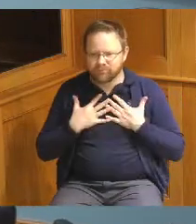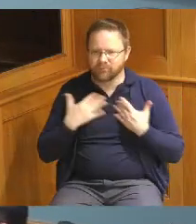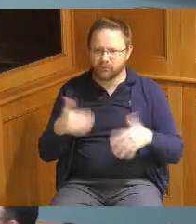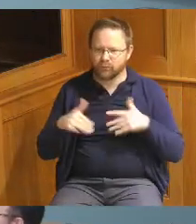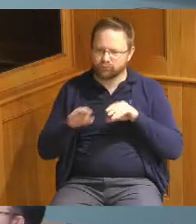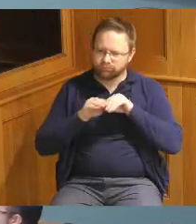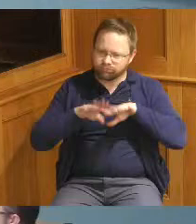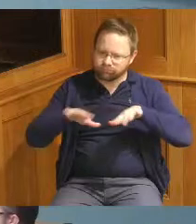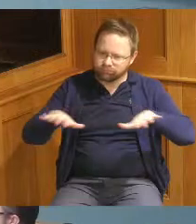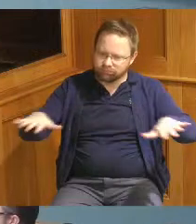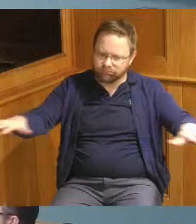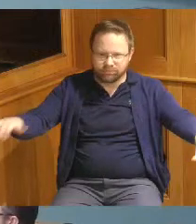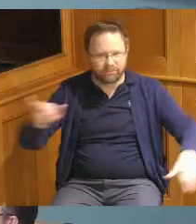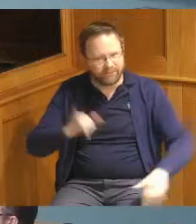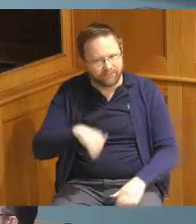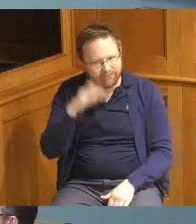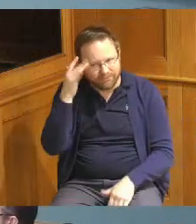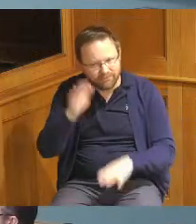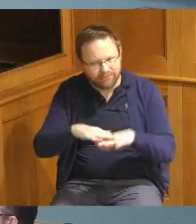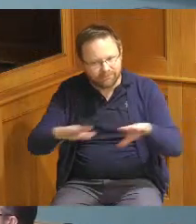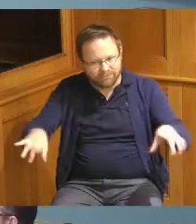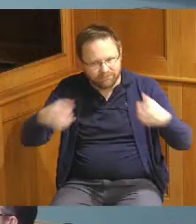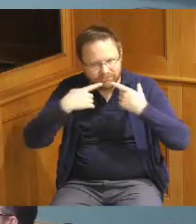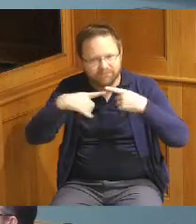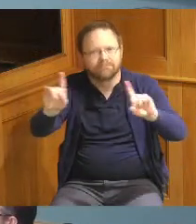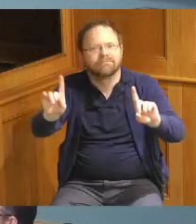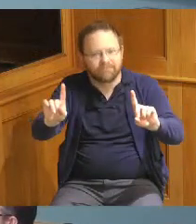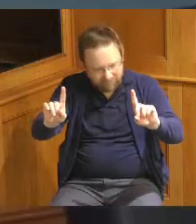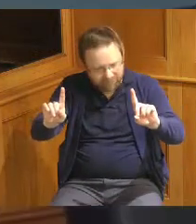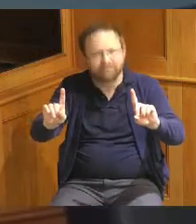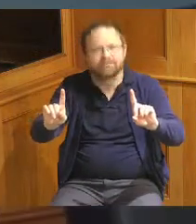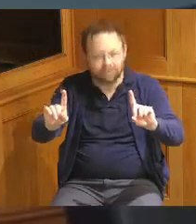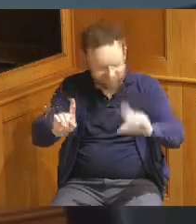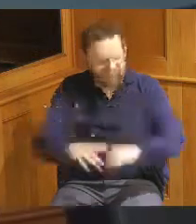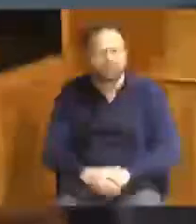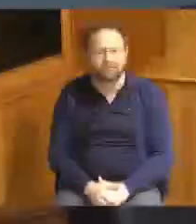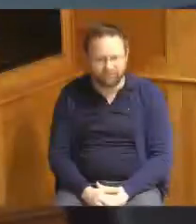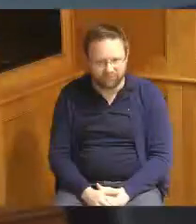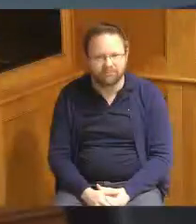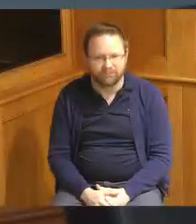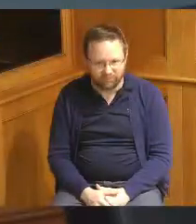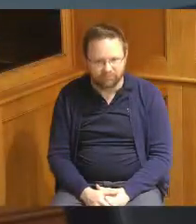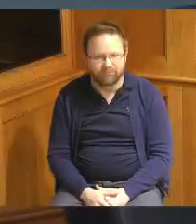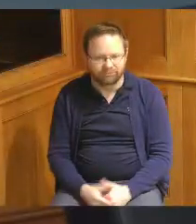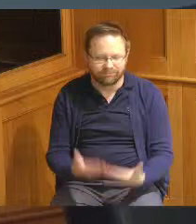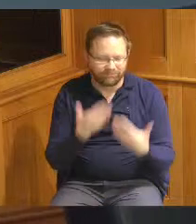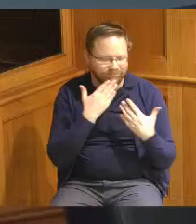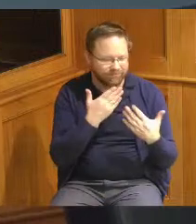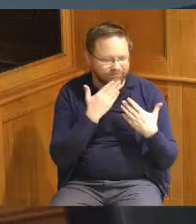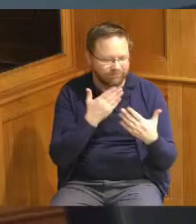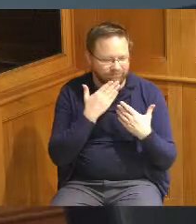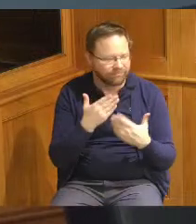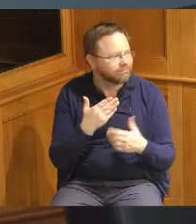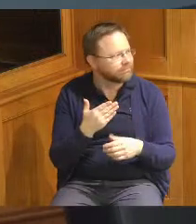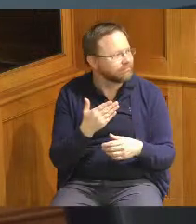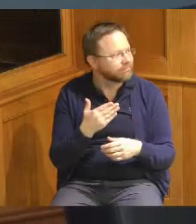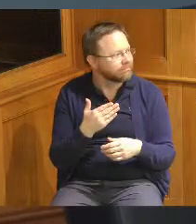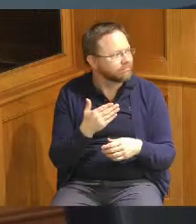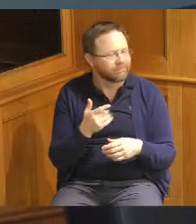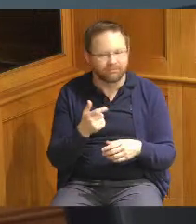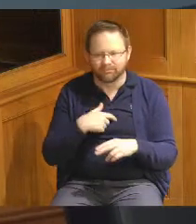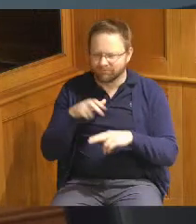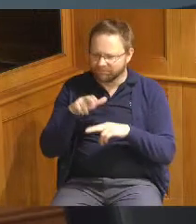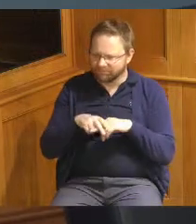I'm sure that's why your children, part of the reason why they've succeeded so well. So very much. Thank you. I was just sitting here and thinking